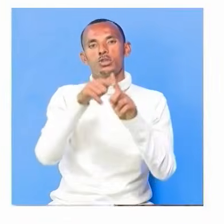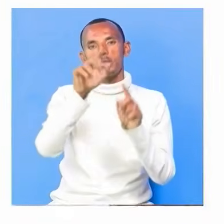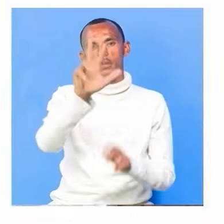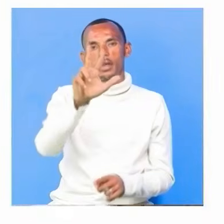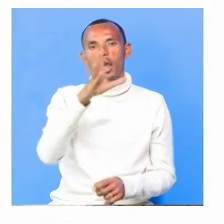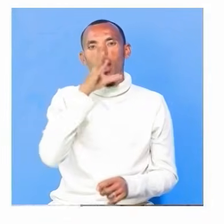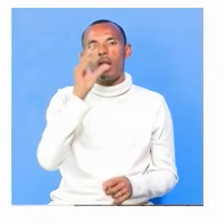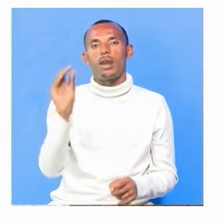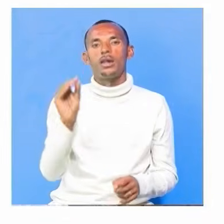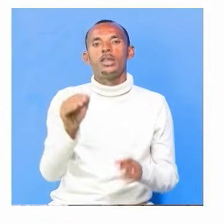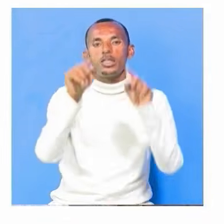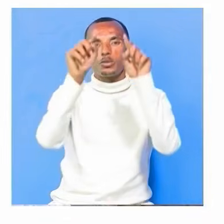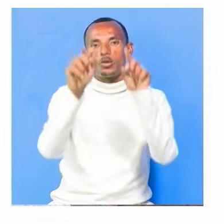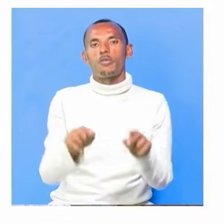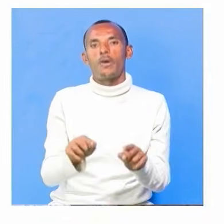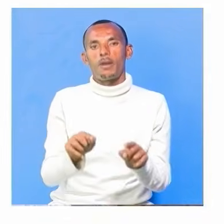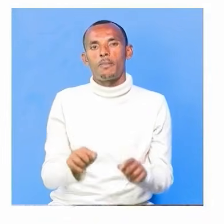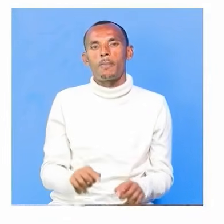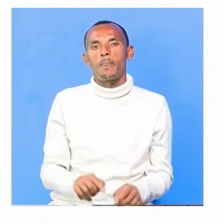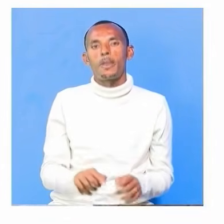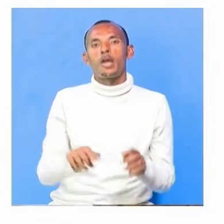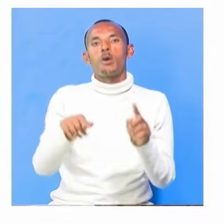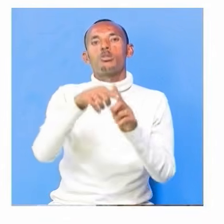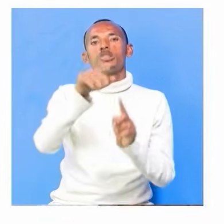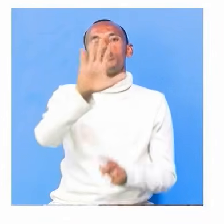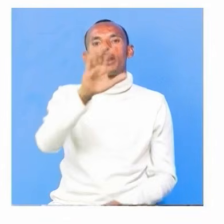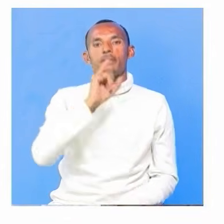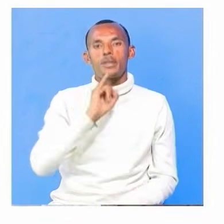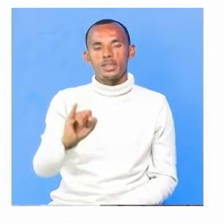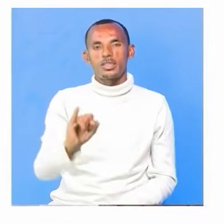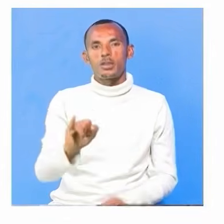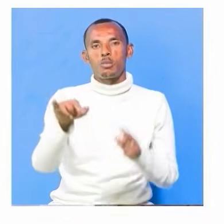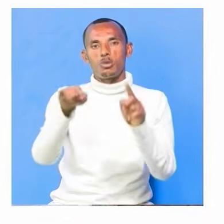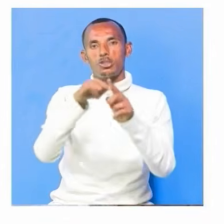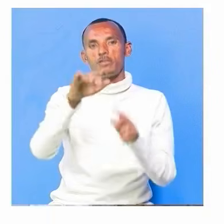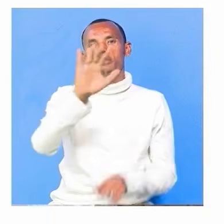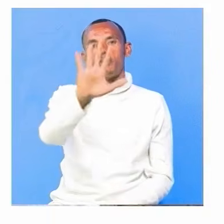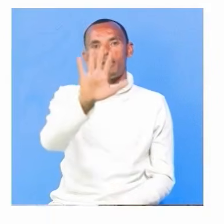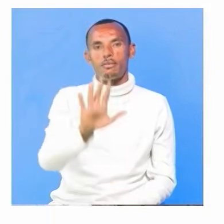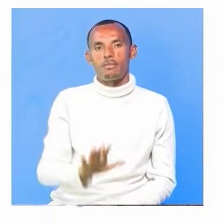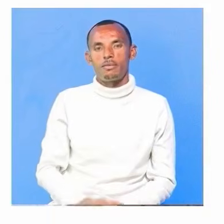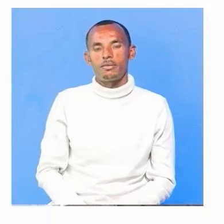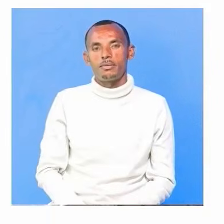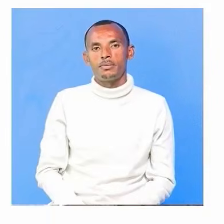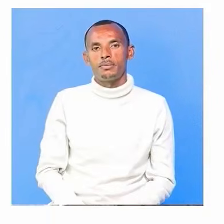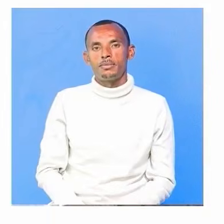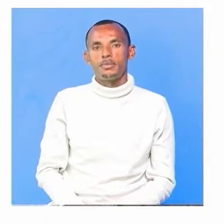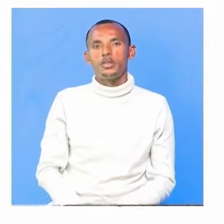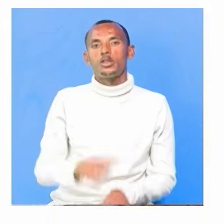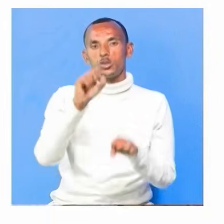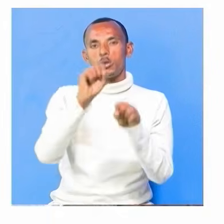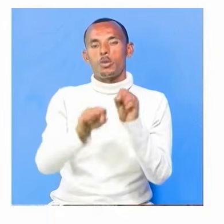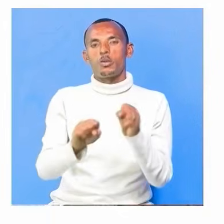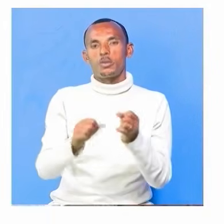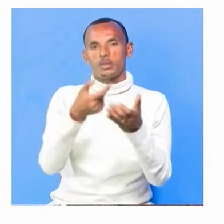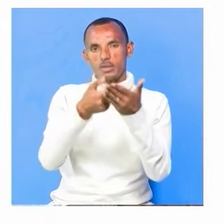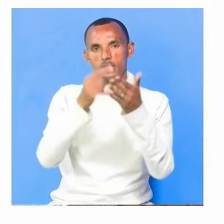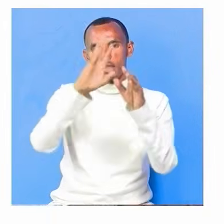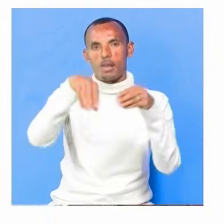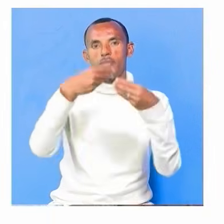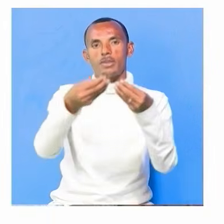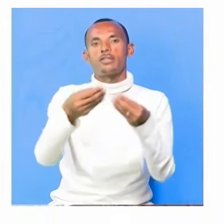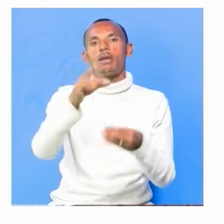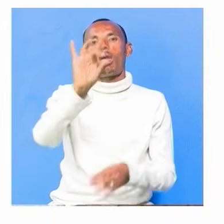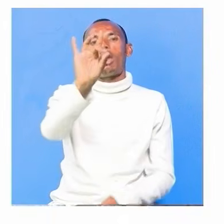positive 3. And the absolute value of positive 5 is positive 5 itself, right? So